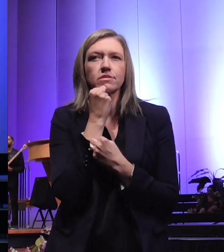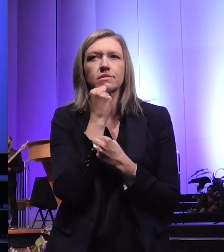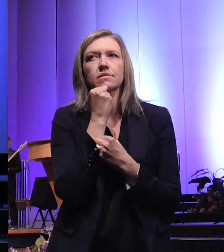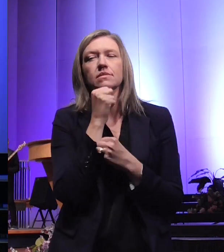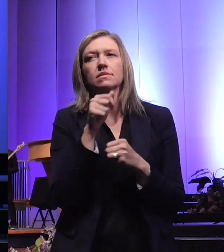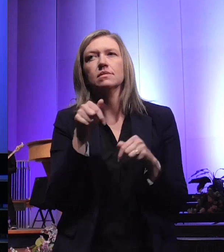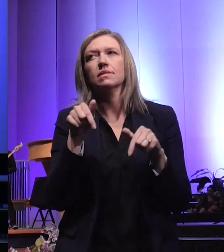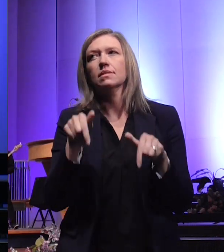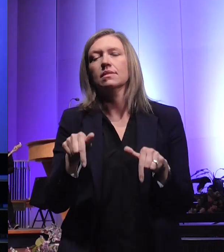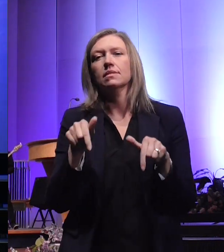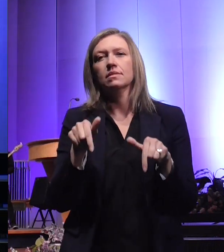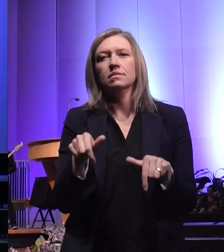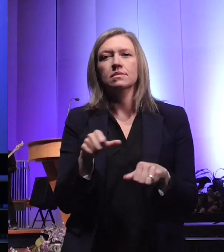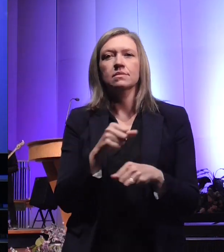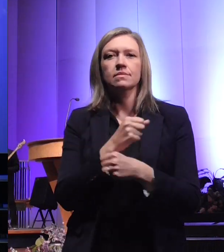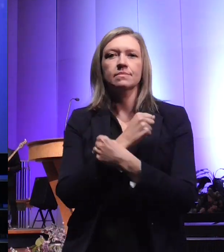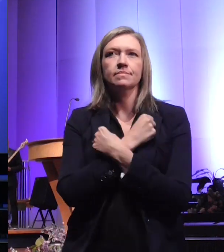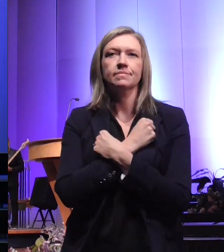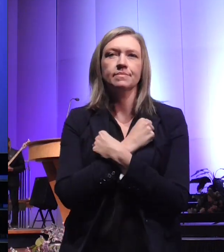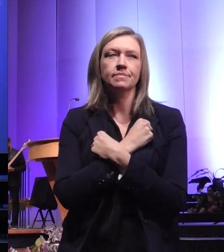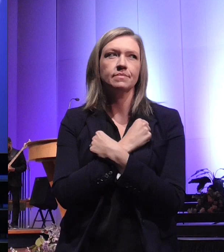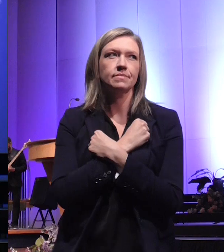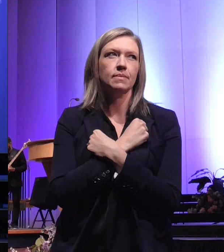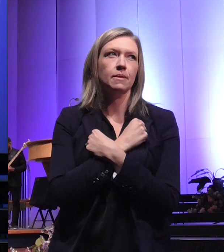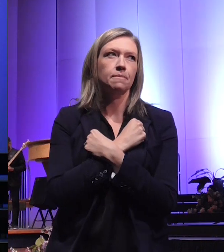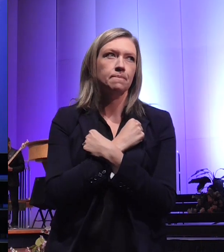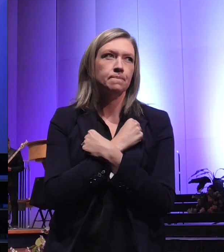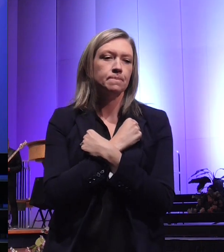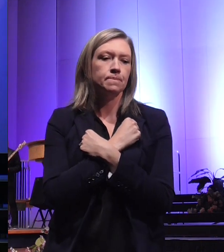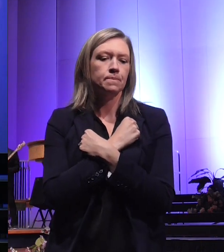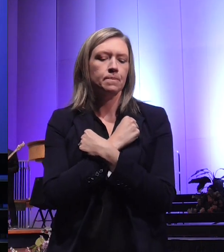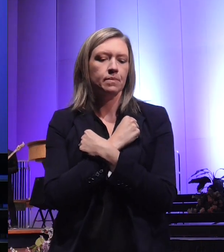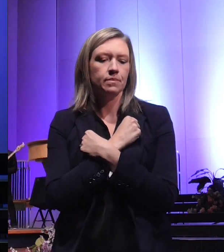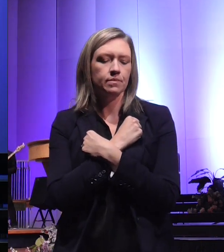precious, this love.